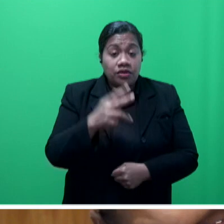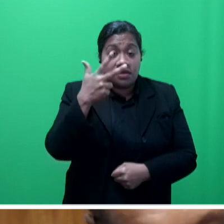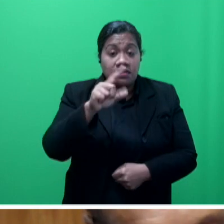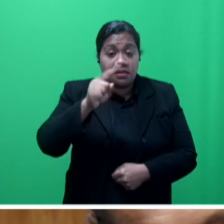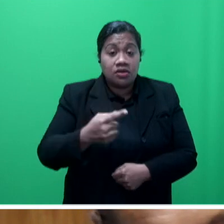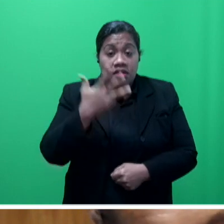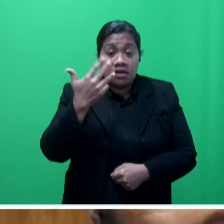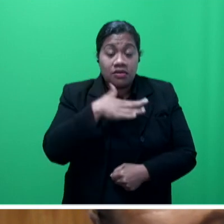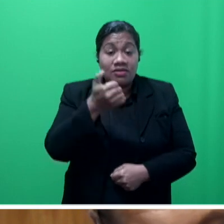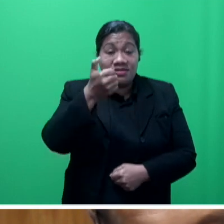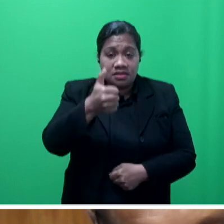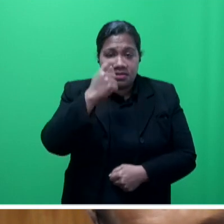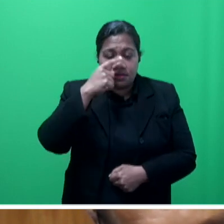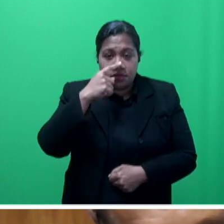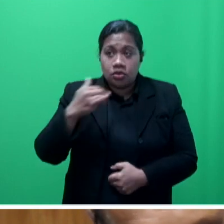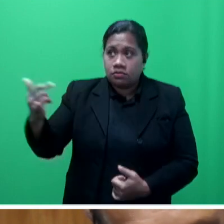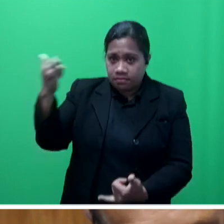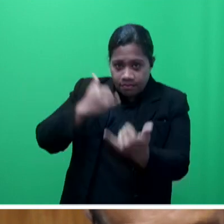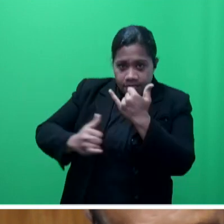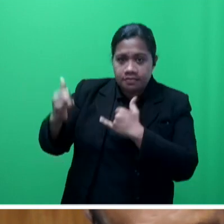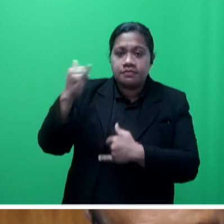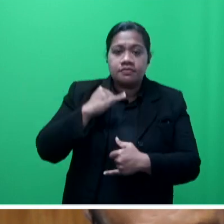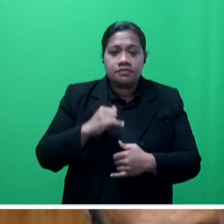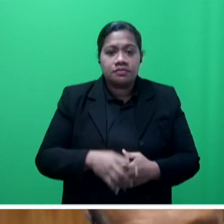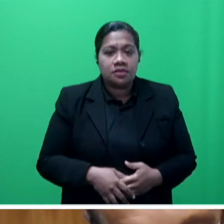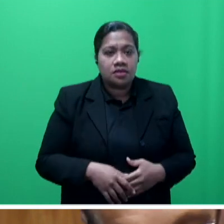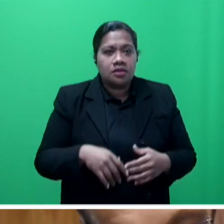48,906 international visitors compared to just over